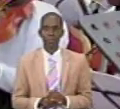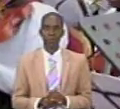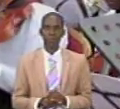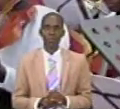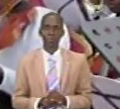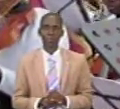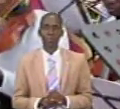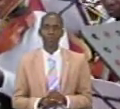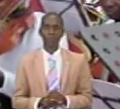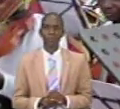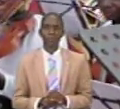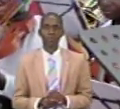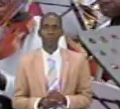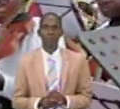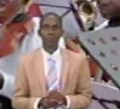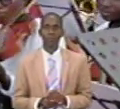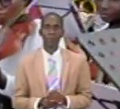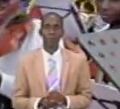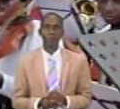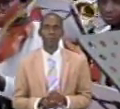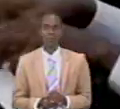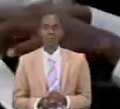thank you